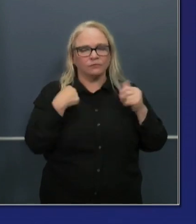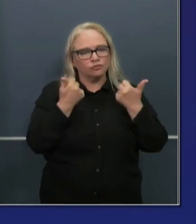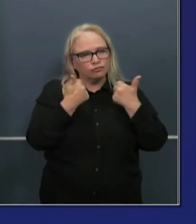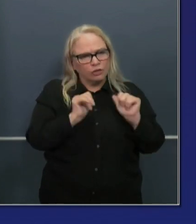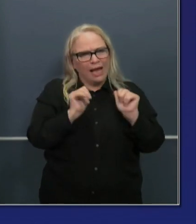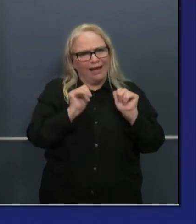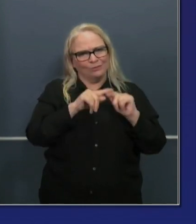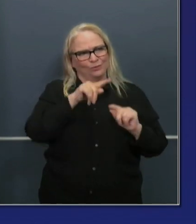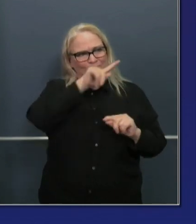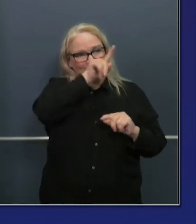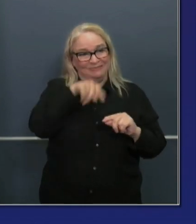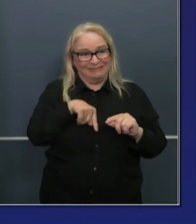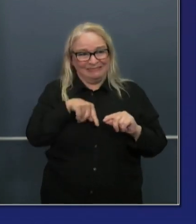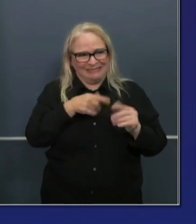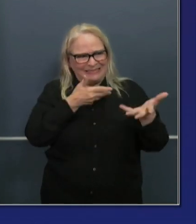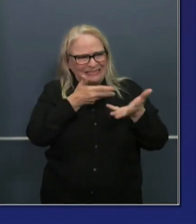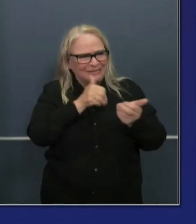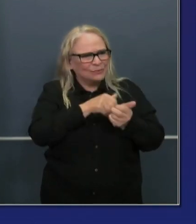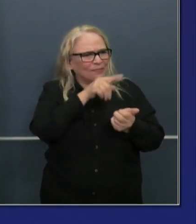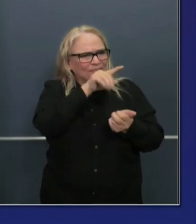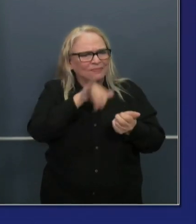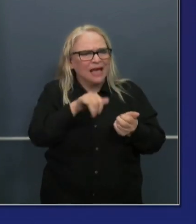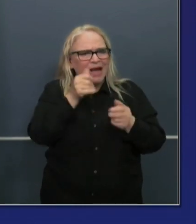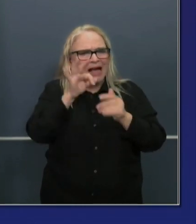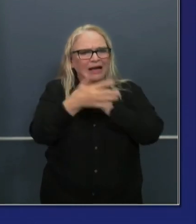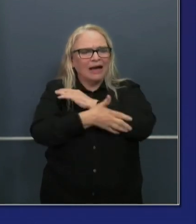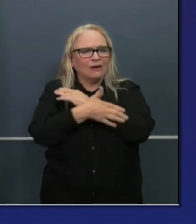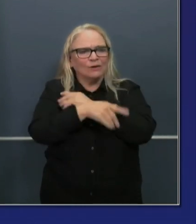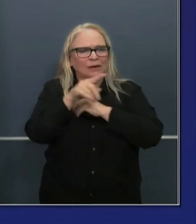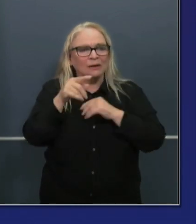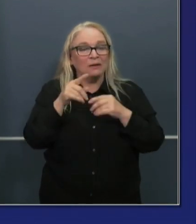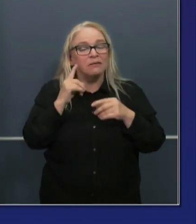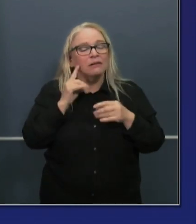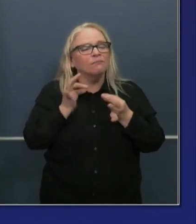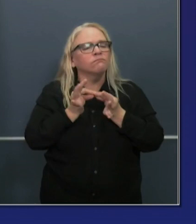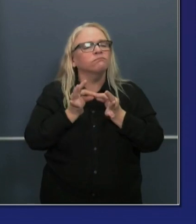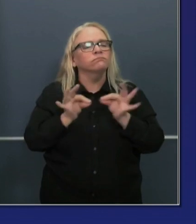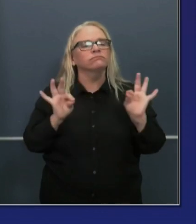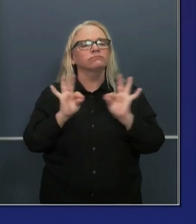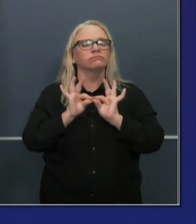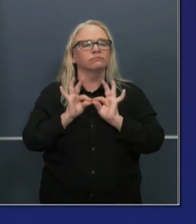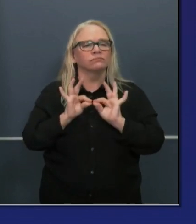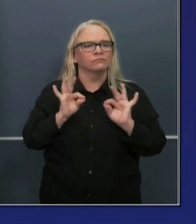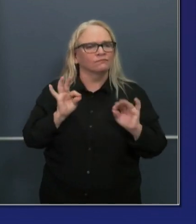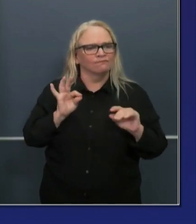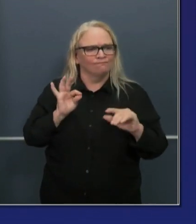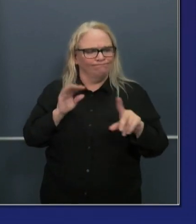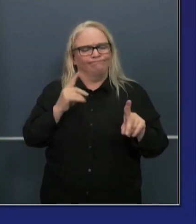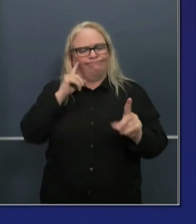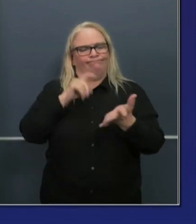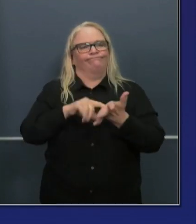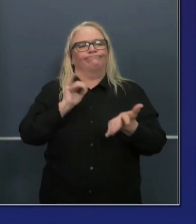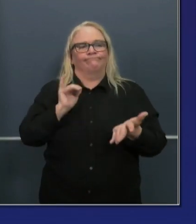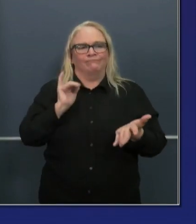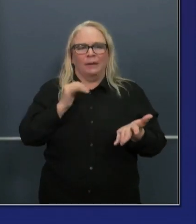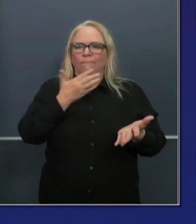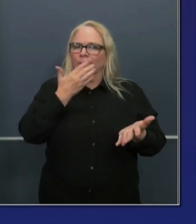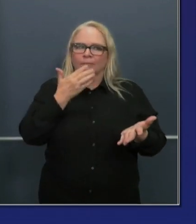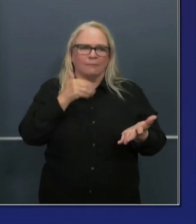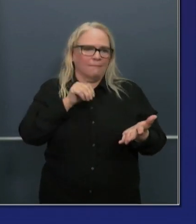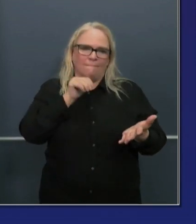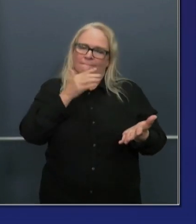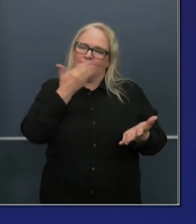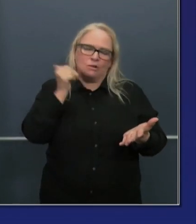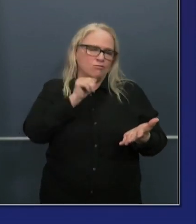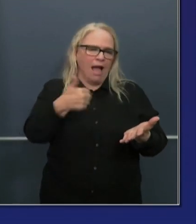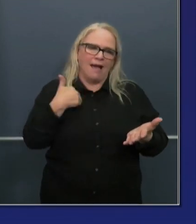around a framework of being proactive this weekend and get us through 4th of July weekend in a way where we're